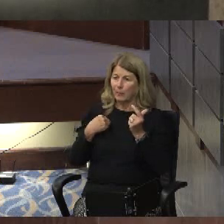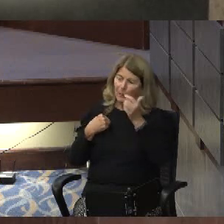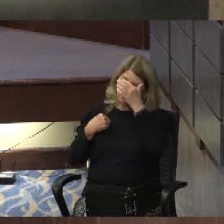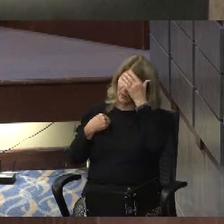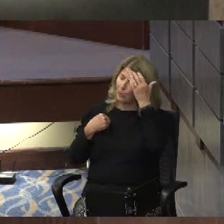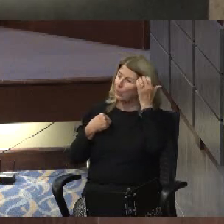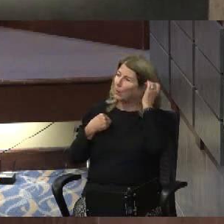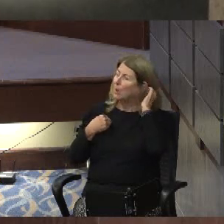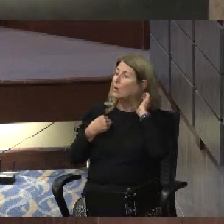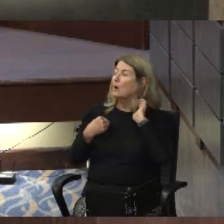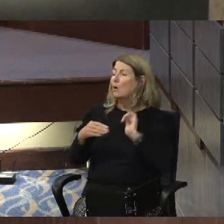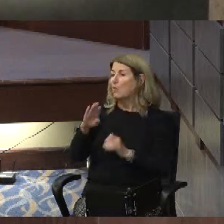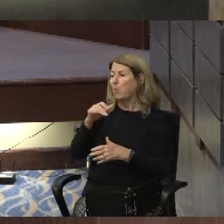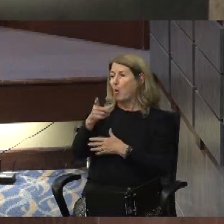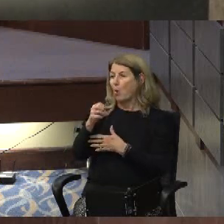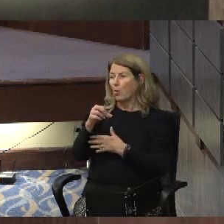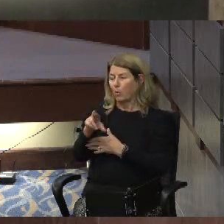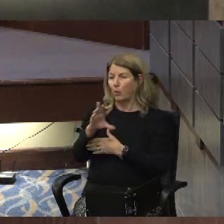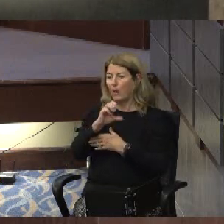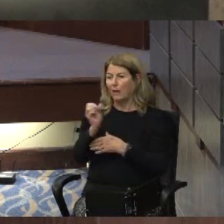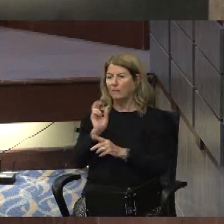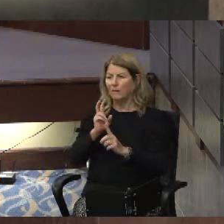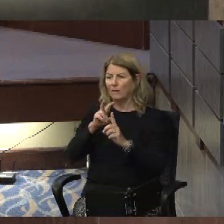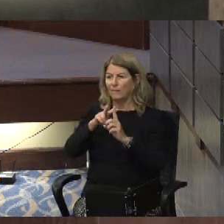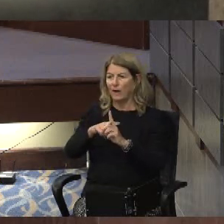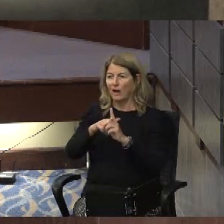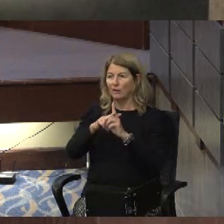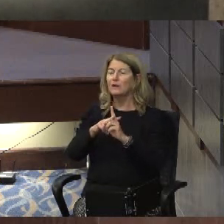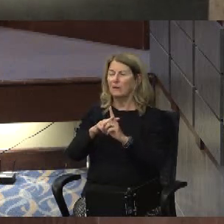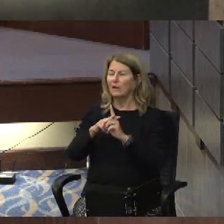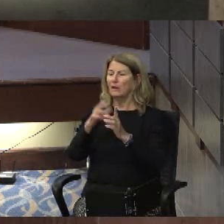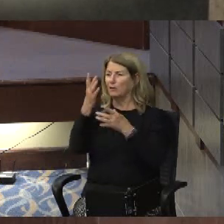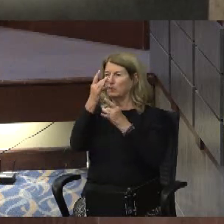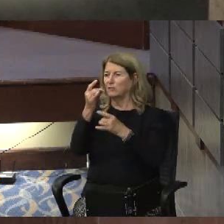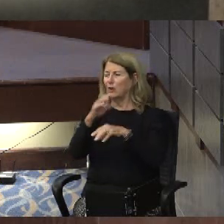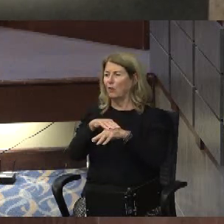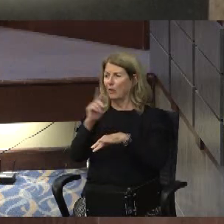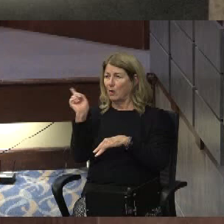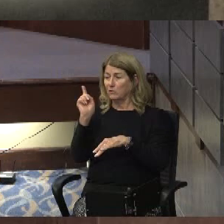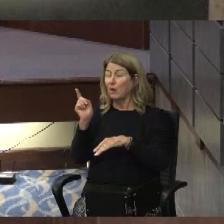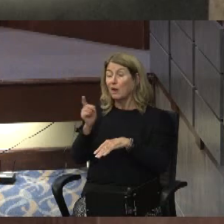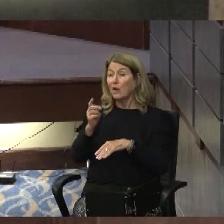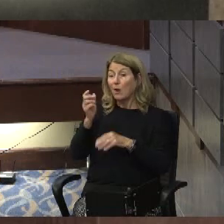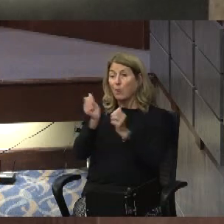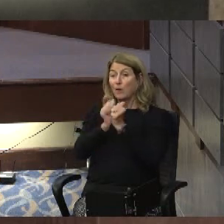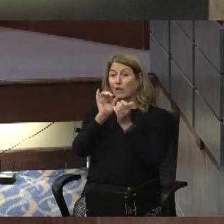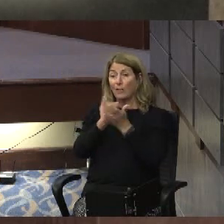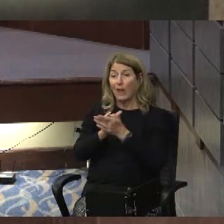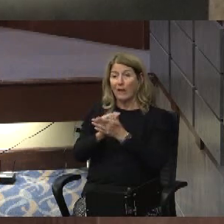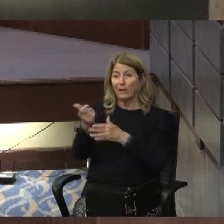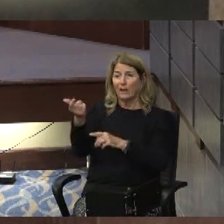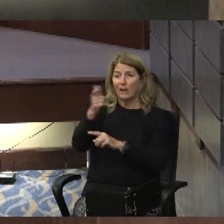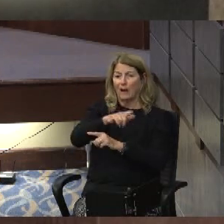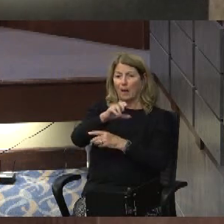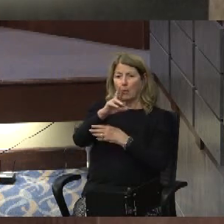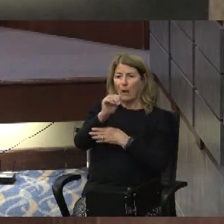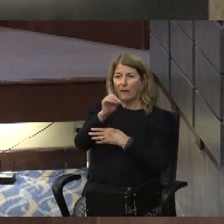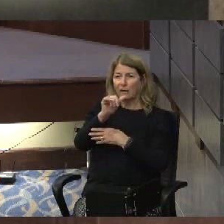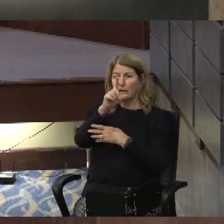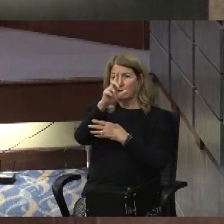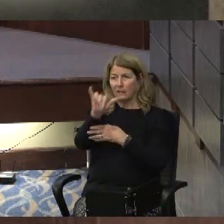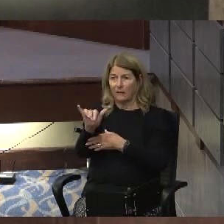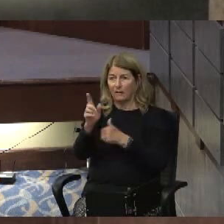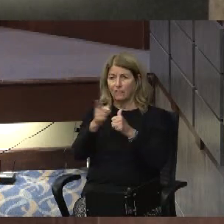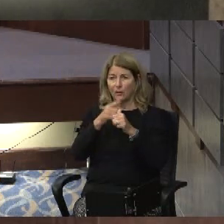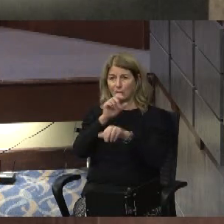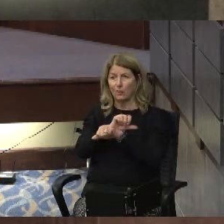on each of these items. With that, I will turn it over to Bradley for the first work session. Thanks, Mayor. Our first work session is,